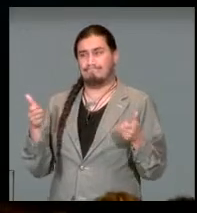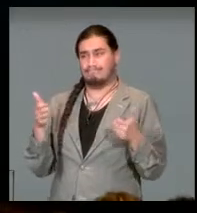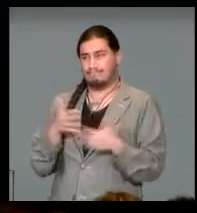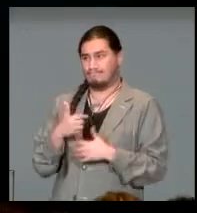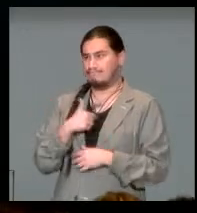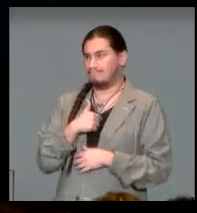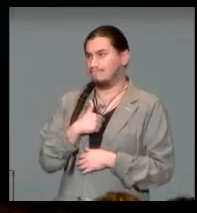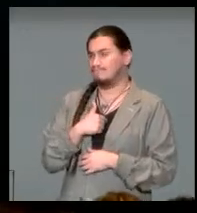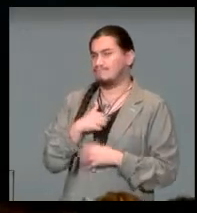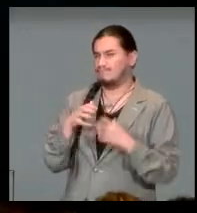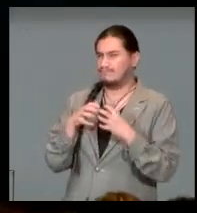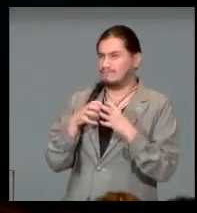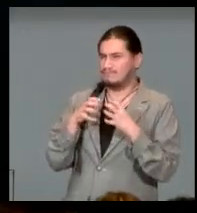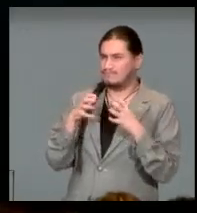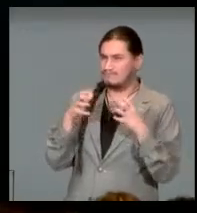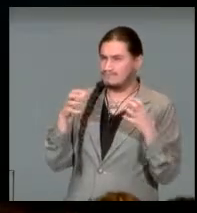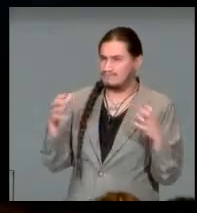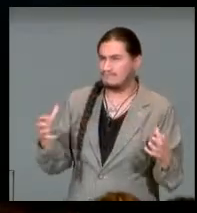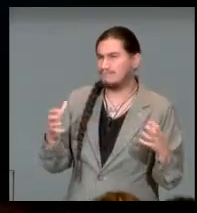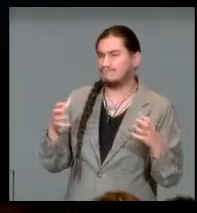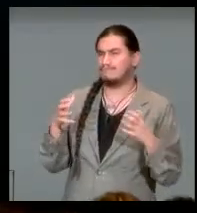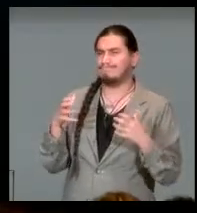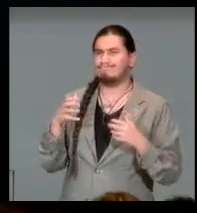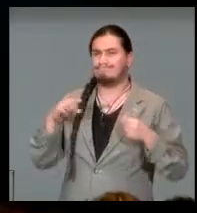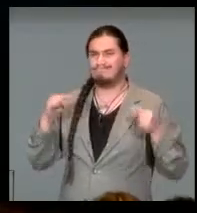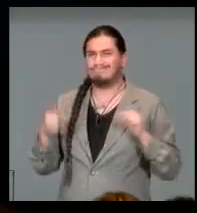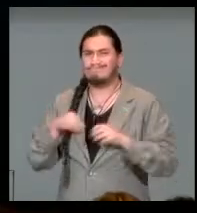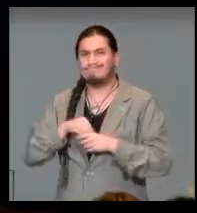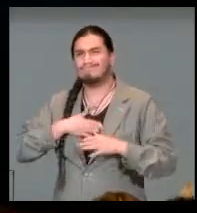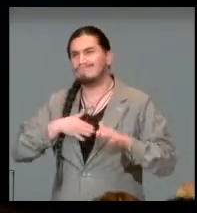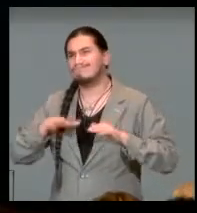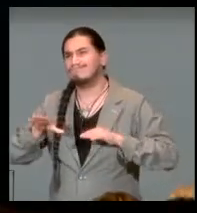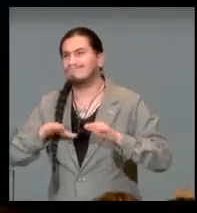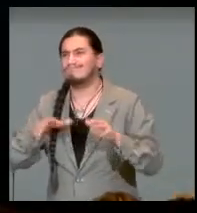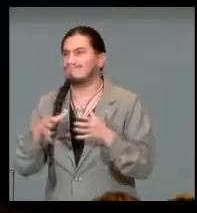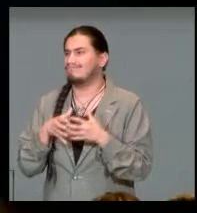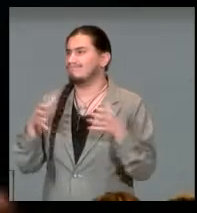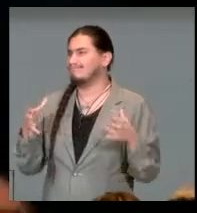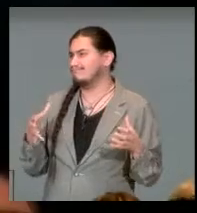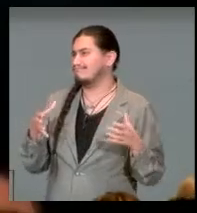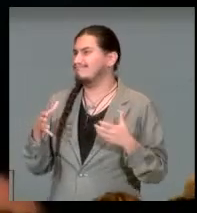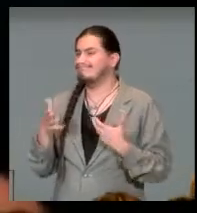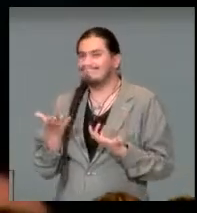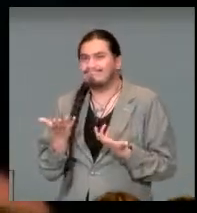There's too much Selena in my walk, too much beady beady bum bum, bitch.